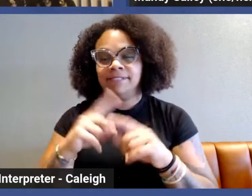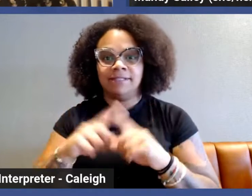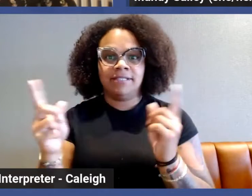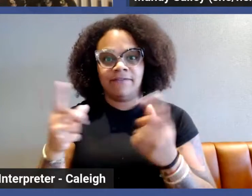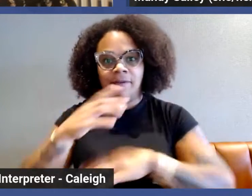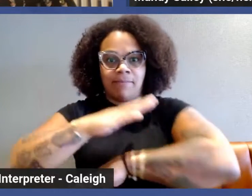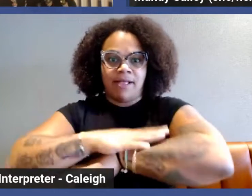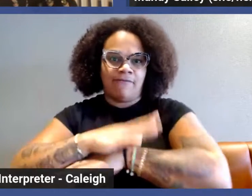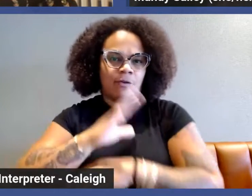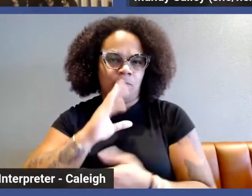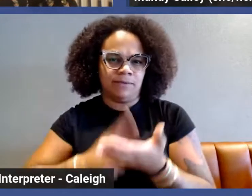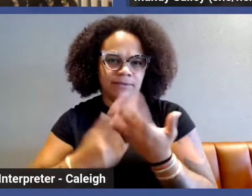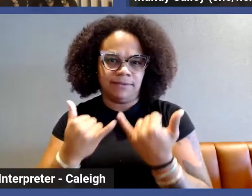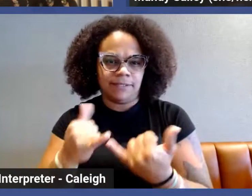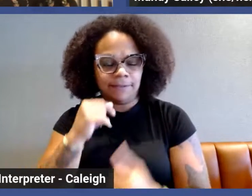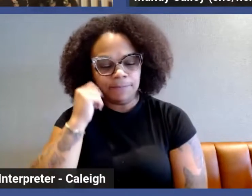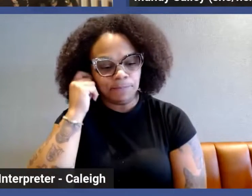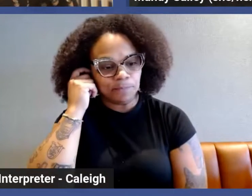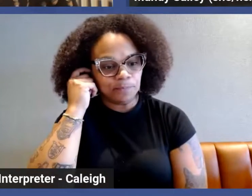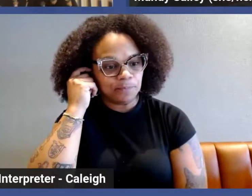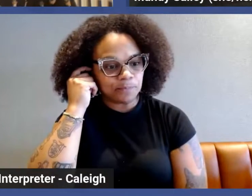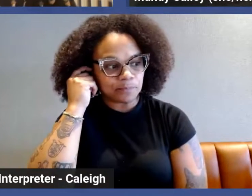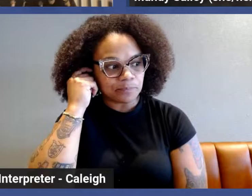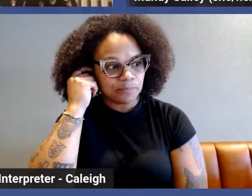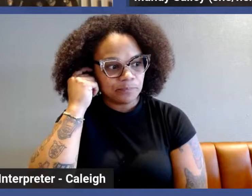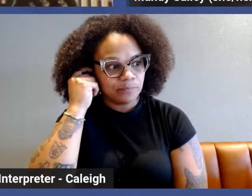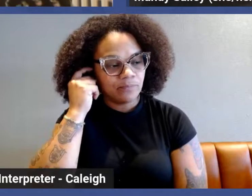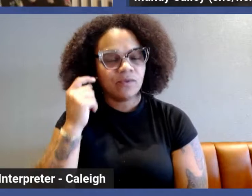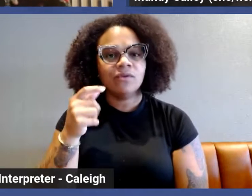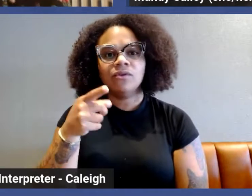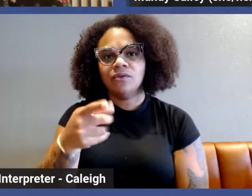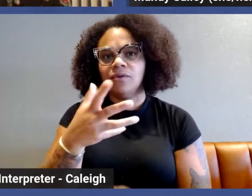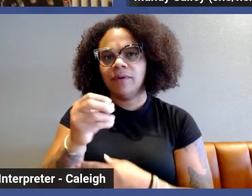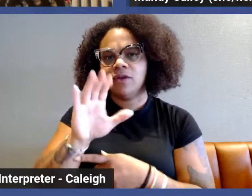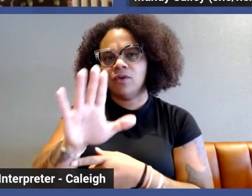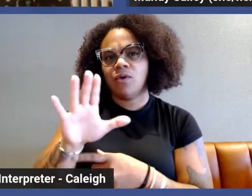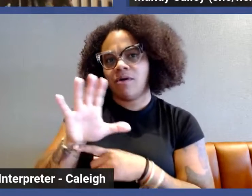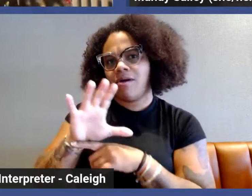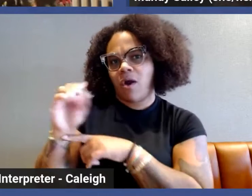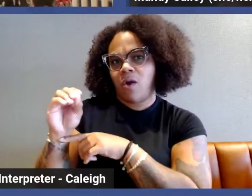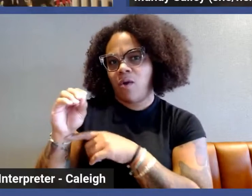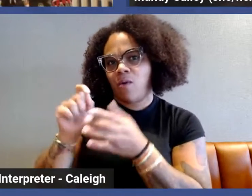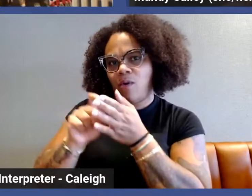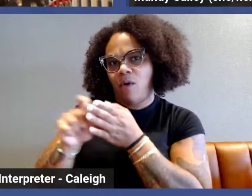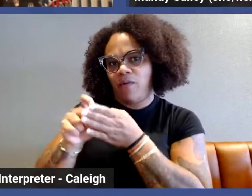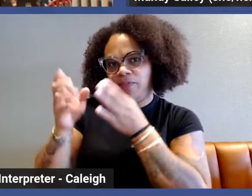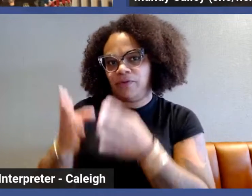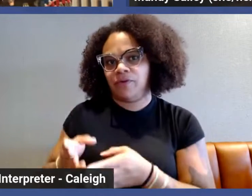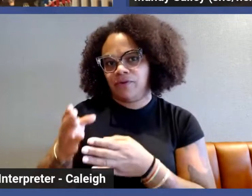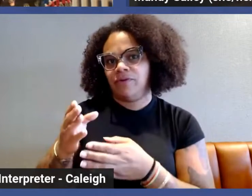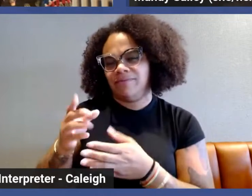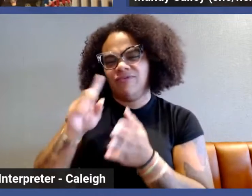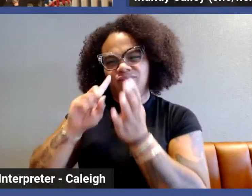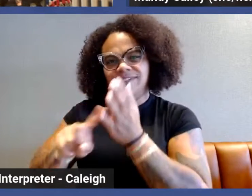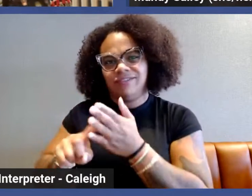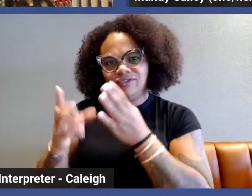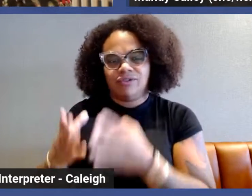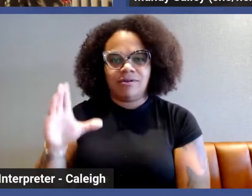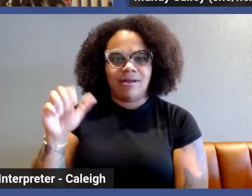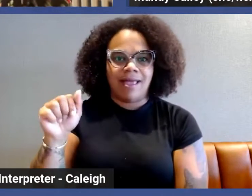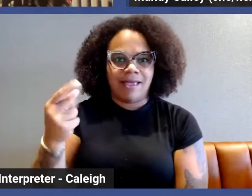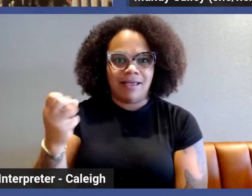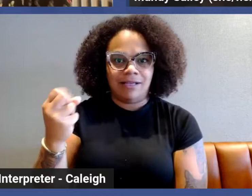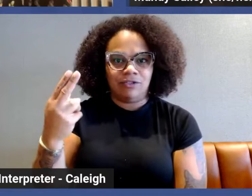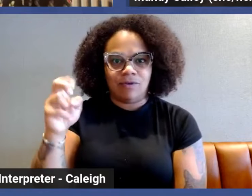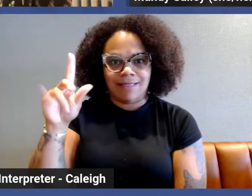today. And so you and your co-author, co-researcher, Ashley Lake, published this